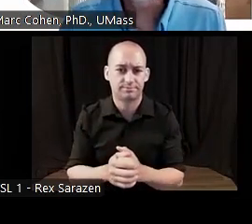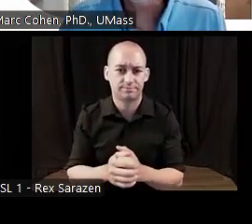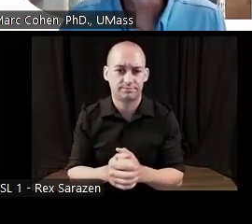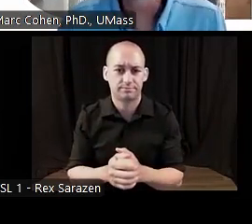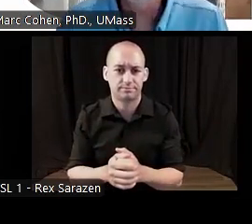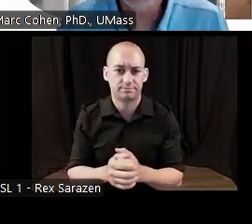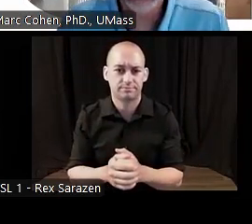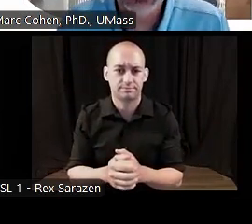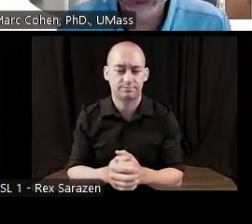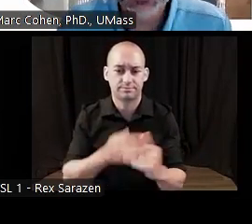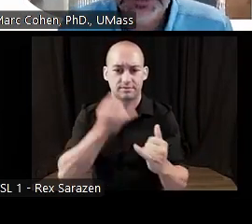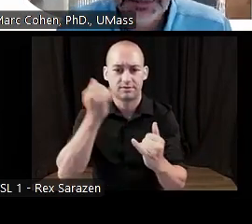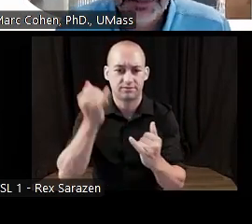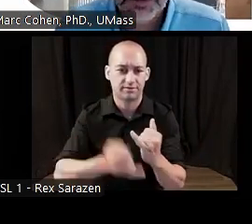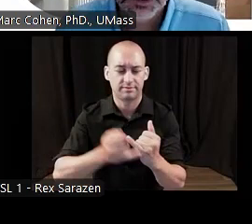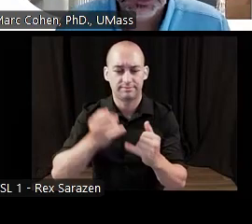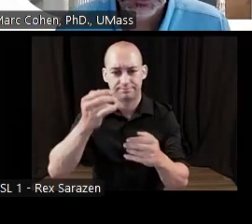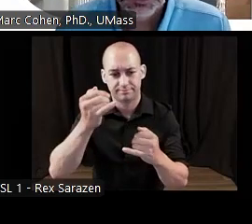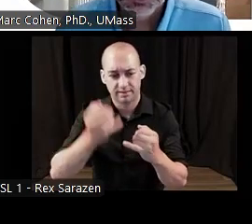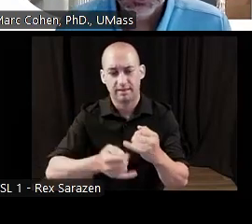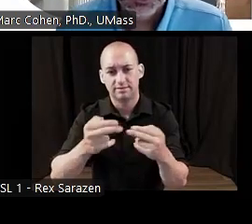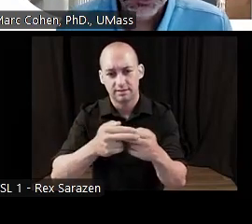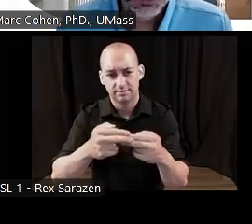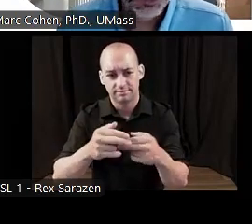And finally, my last slide.